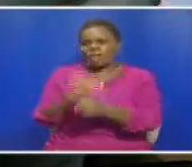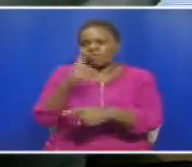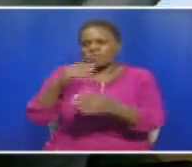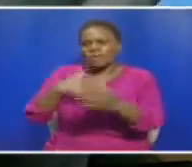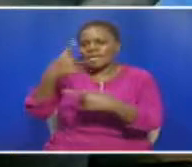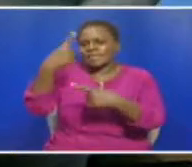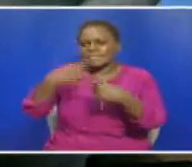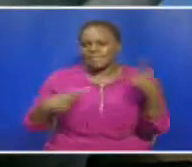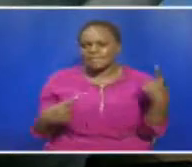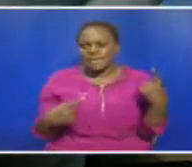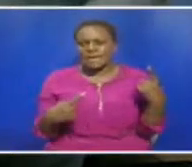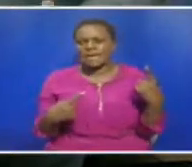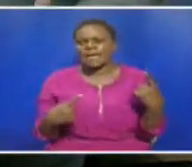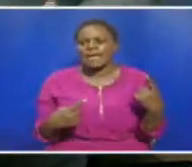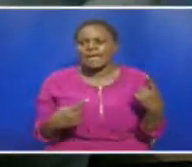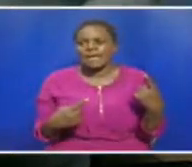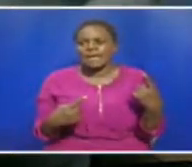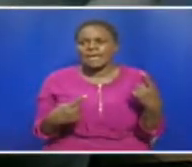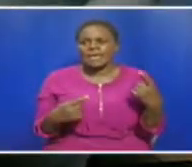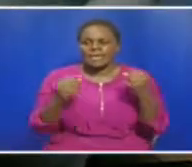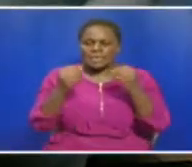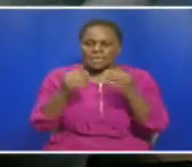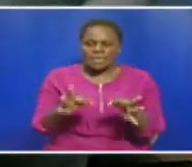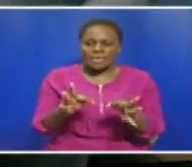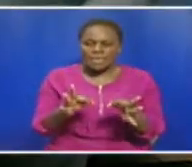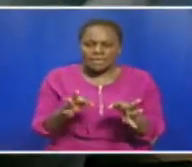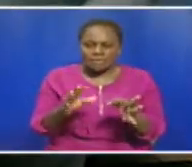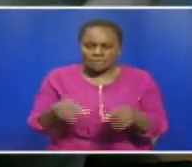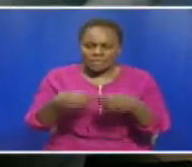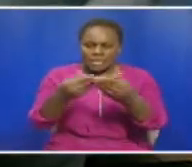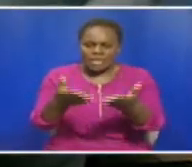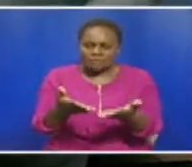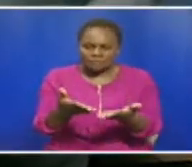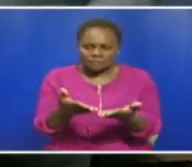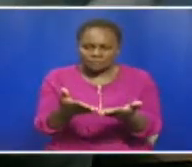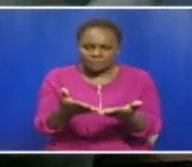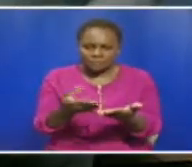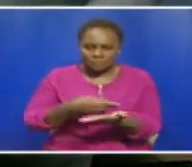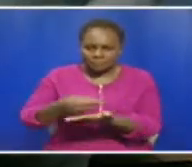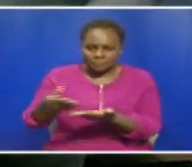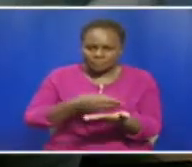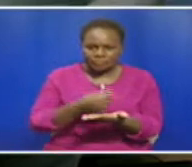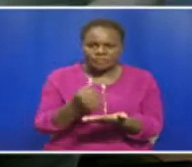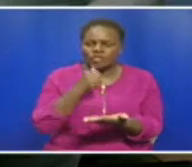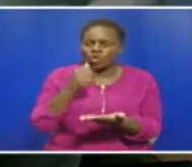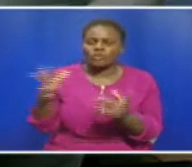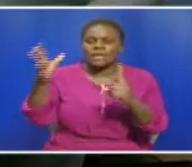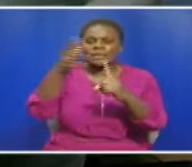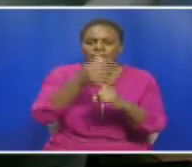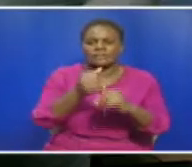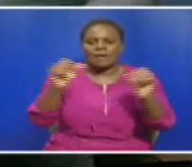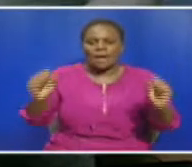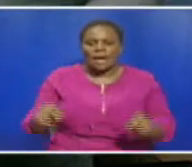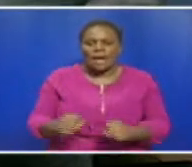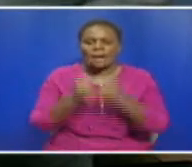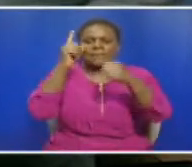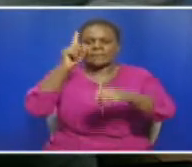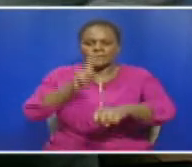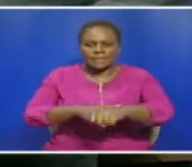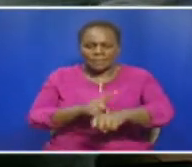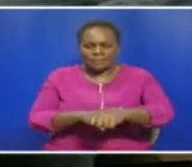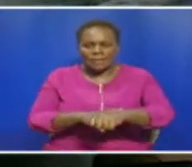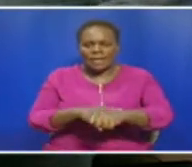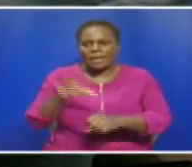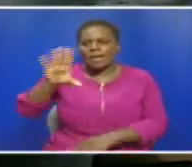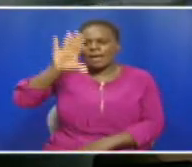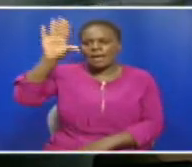year if efforts to ensure adequate supply and equal distribution is not met. Now, this comes at a time when